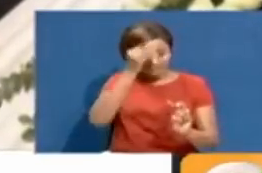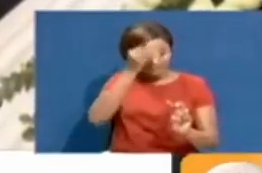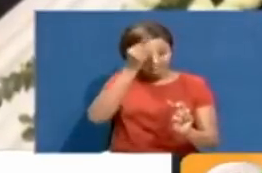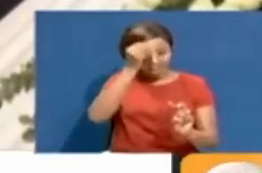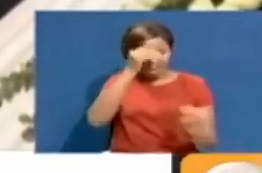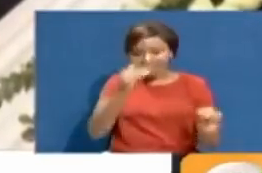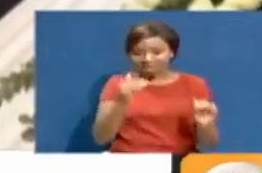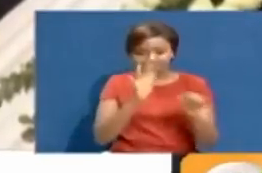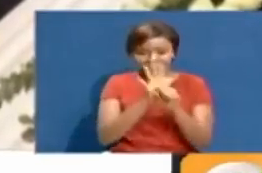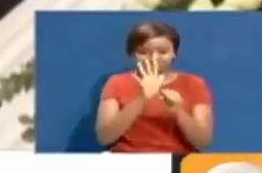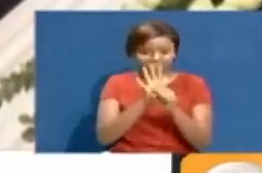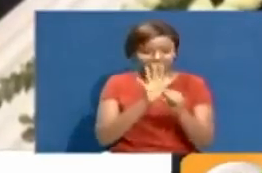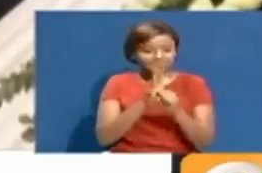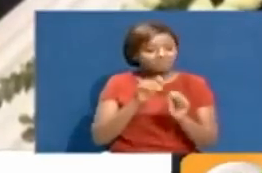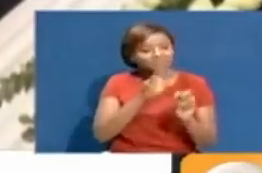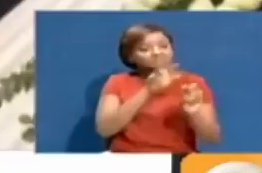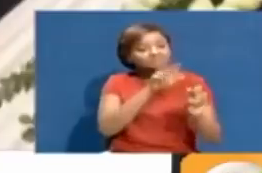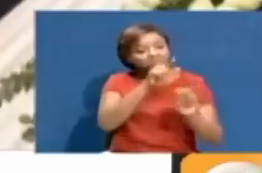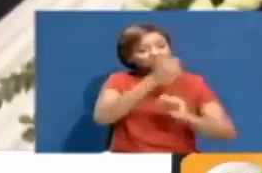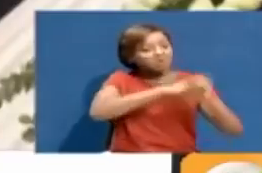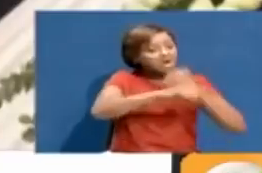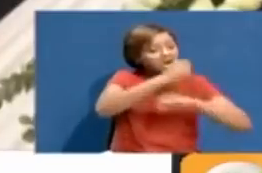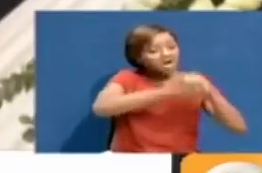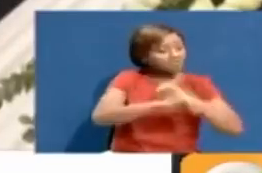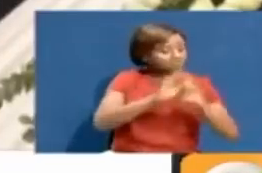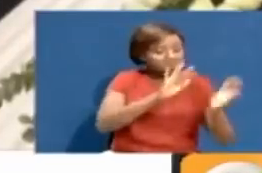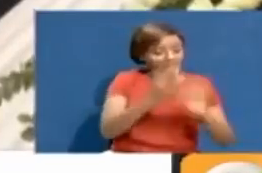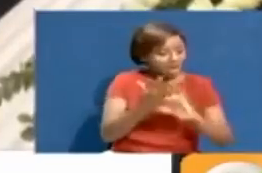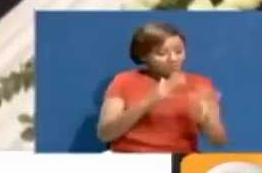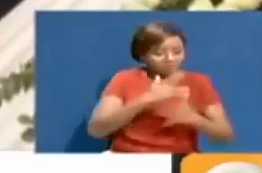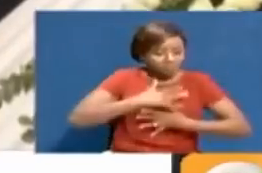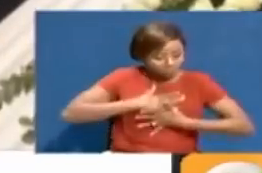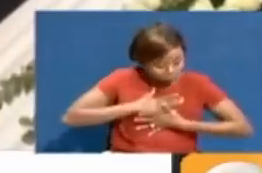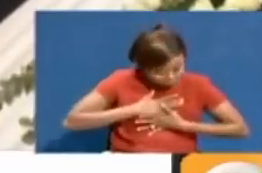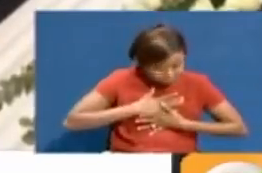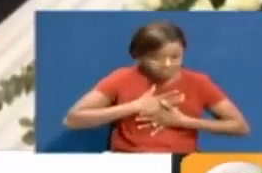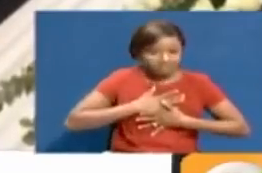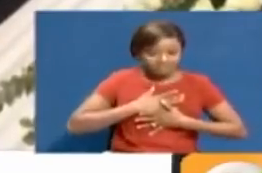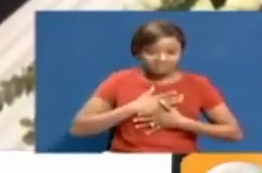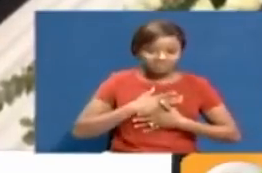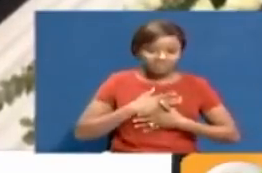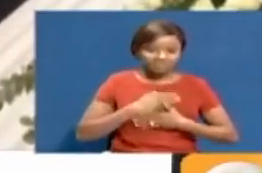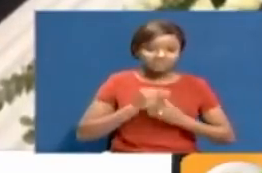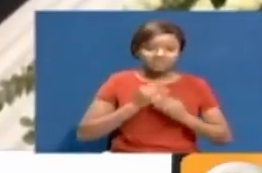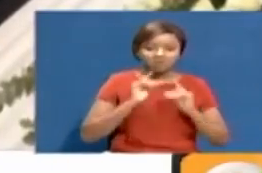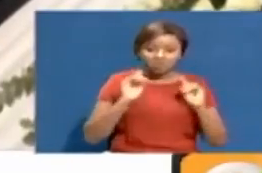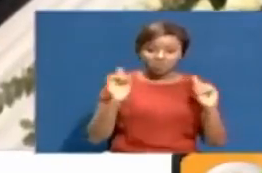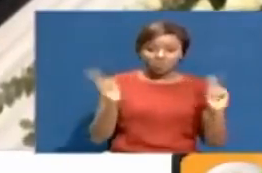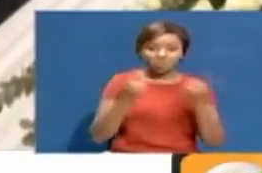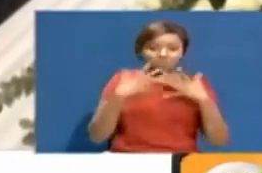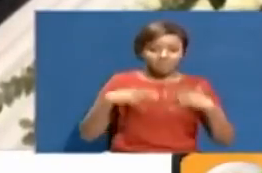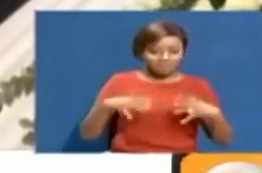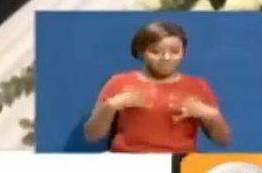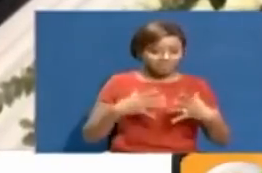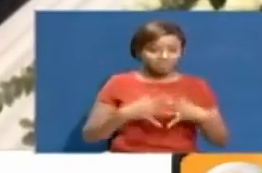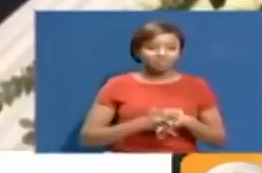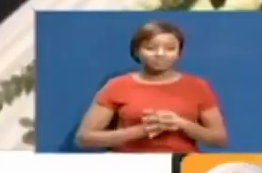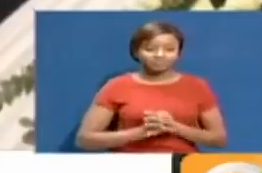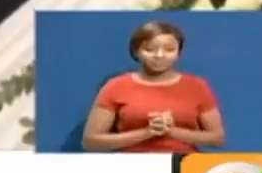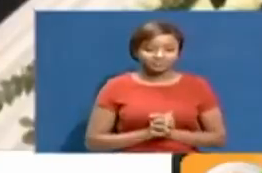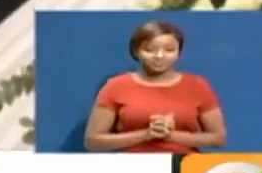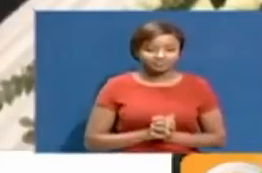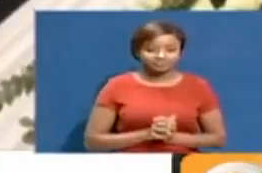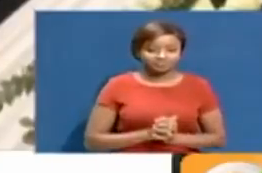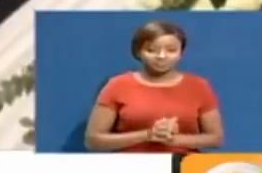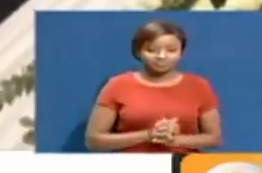You taught us by example to accord respect and dignity to everybody, irrespective of